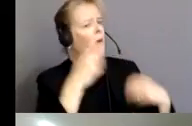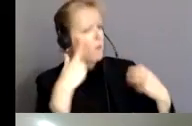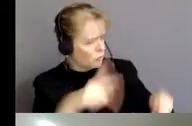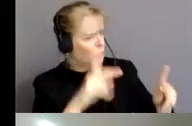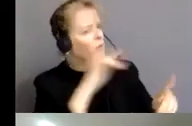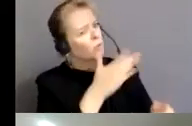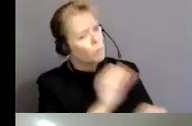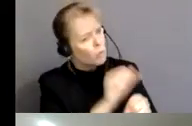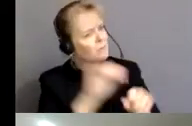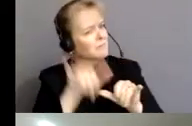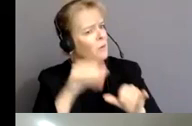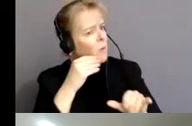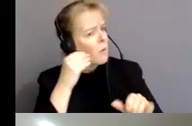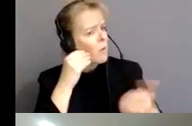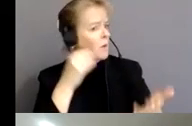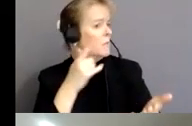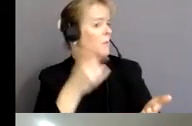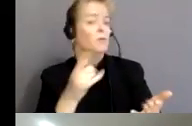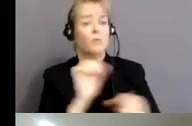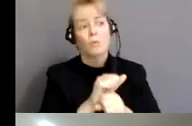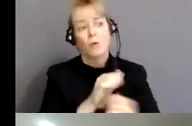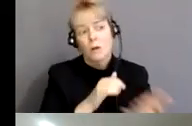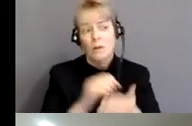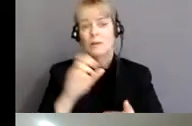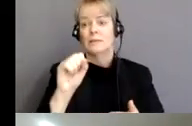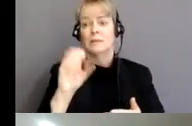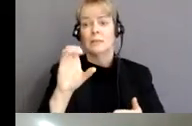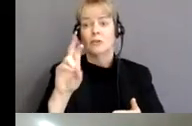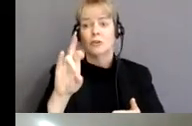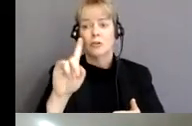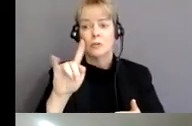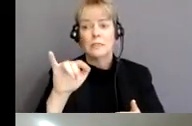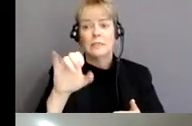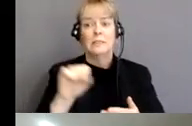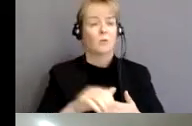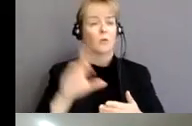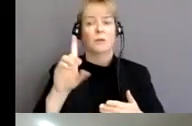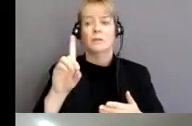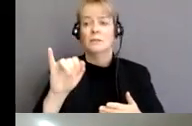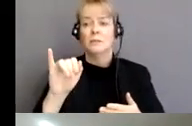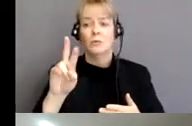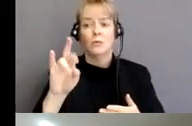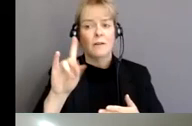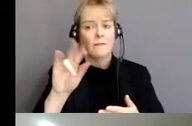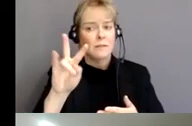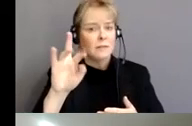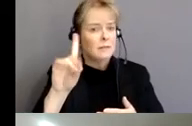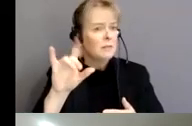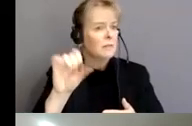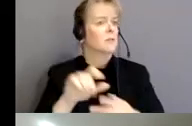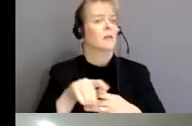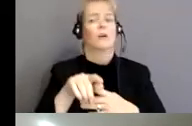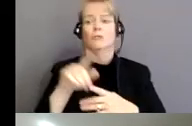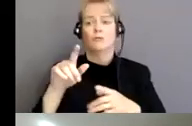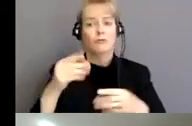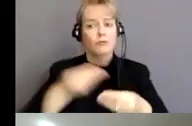with an opportunity to work as a securities or a derivatives trader, you know, without any license or experience. Often